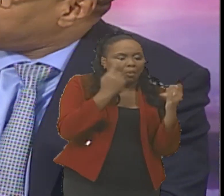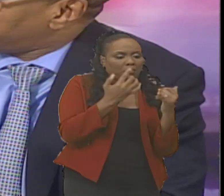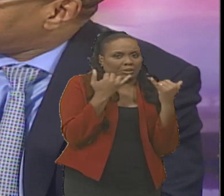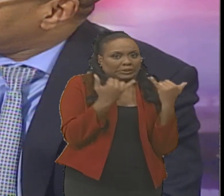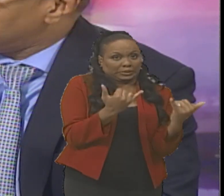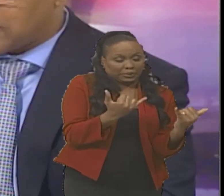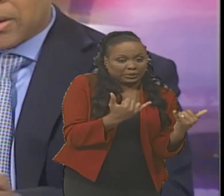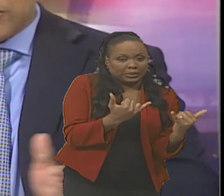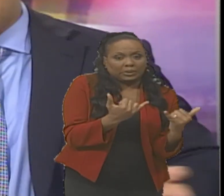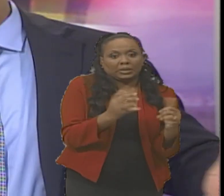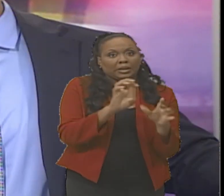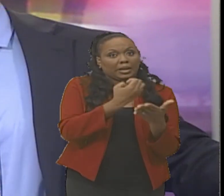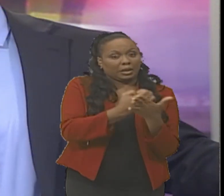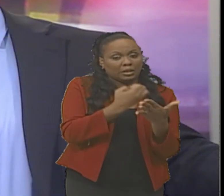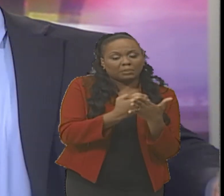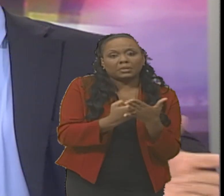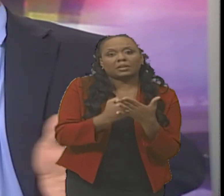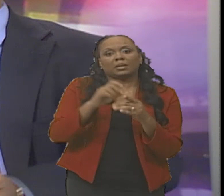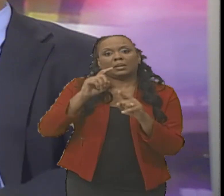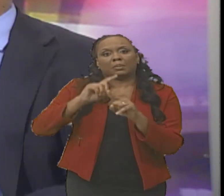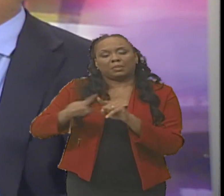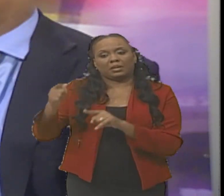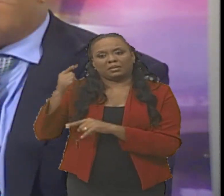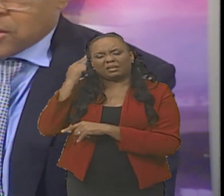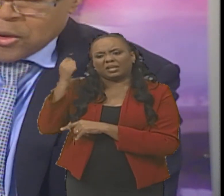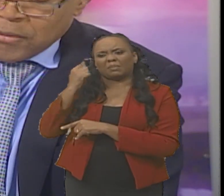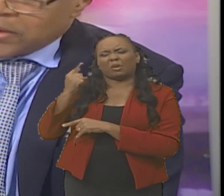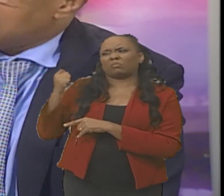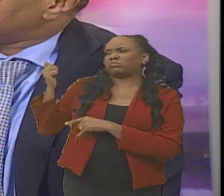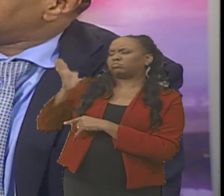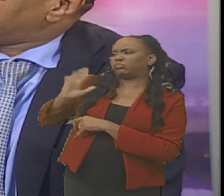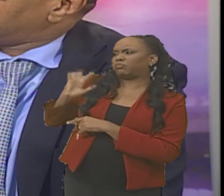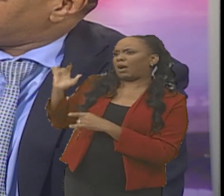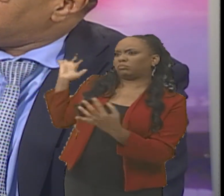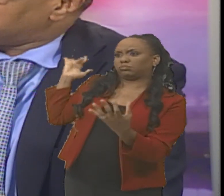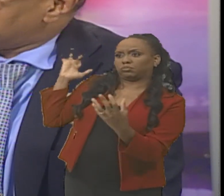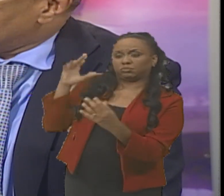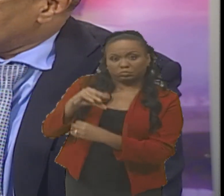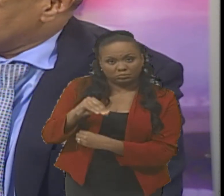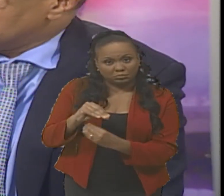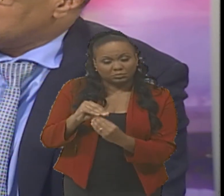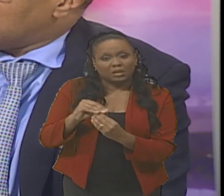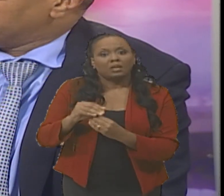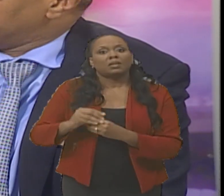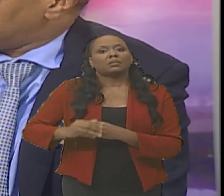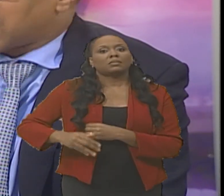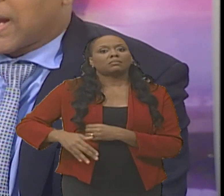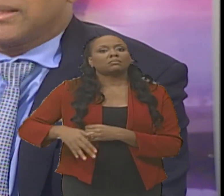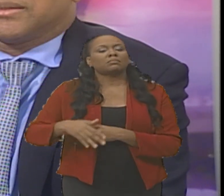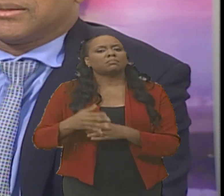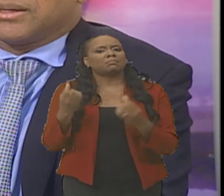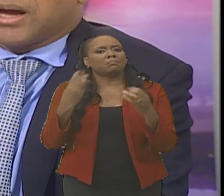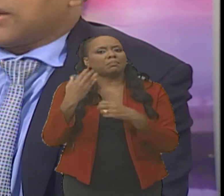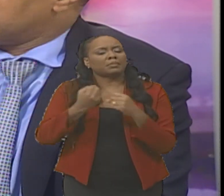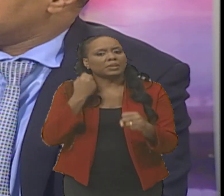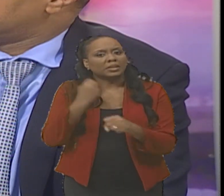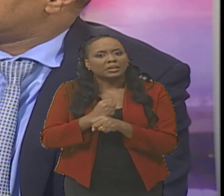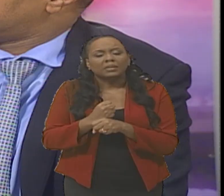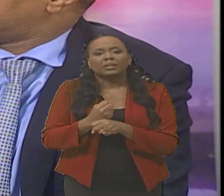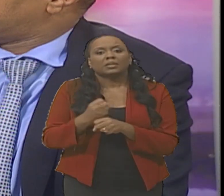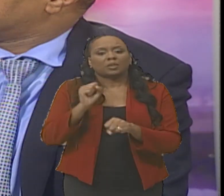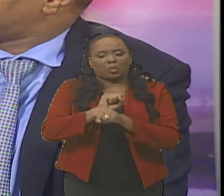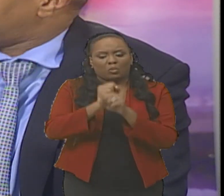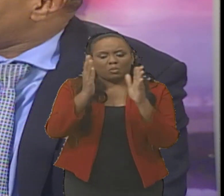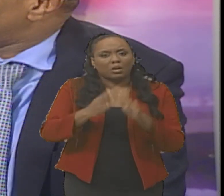state of play, but you have to review how we arrive at this. For the last decade, public sector workers have not had an